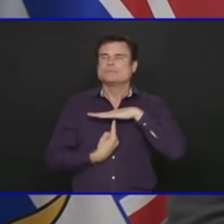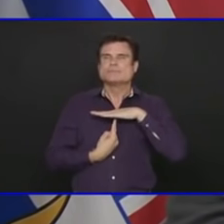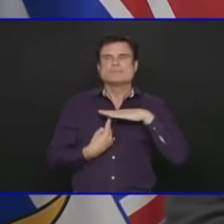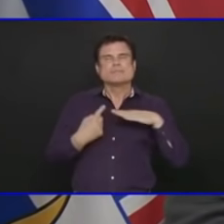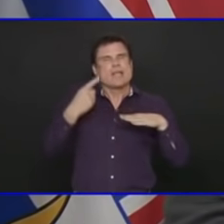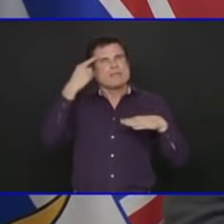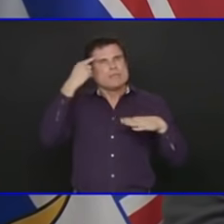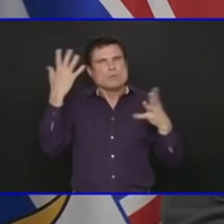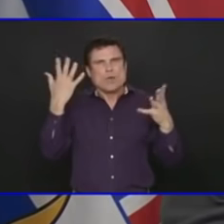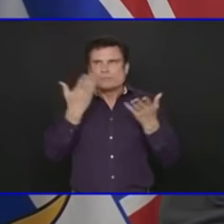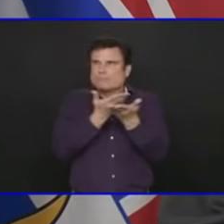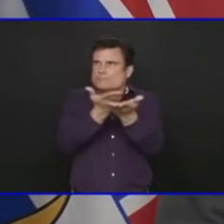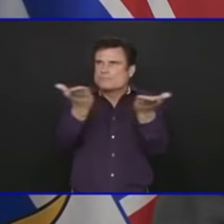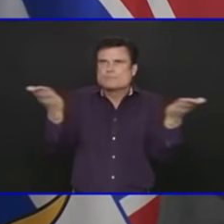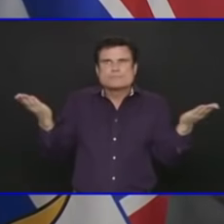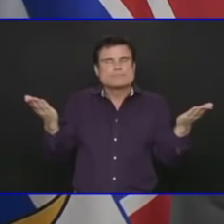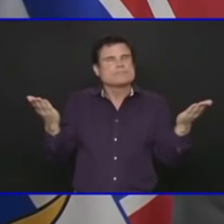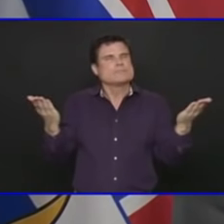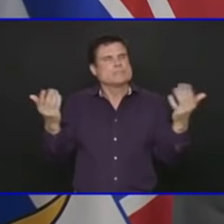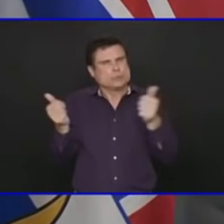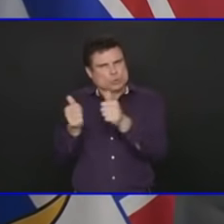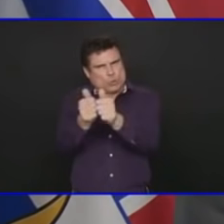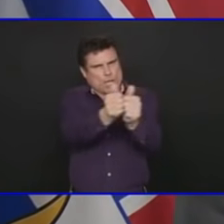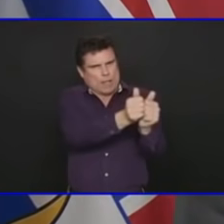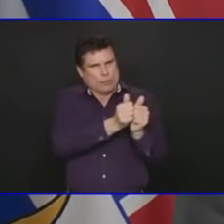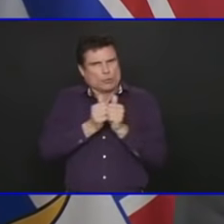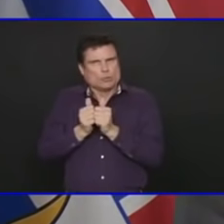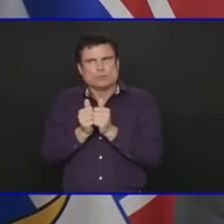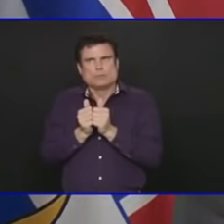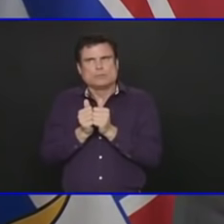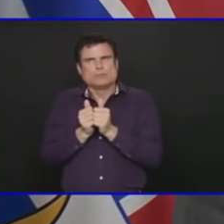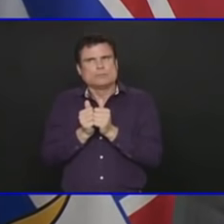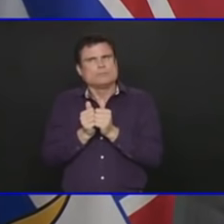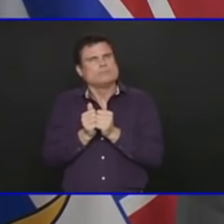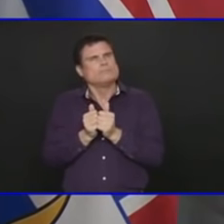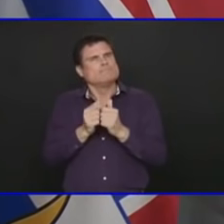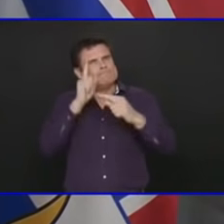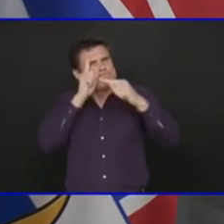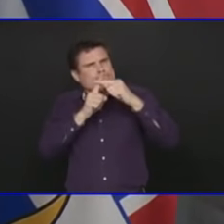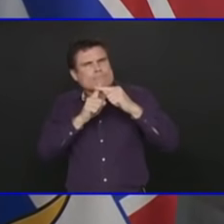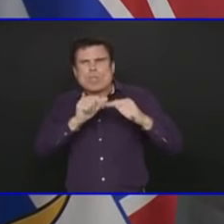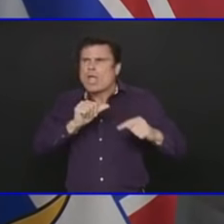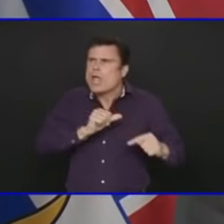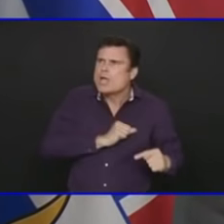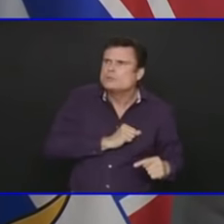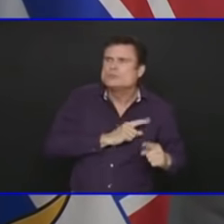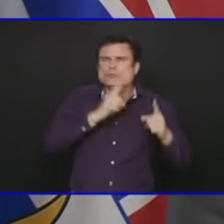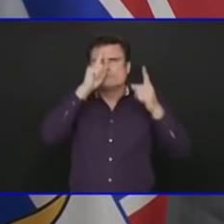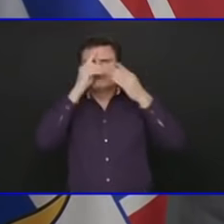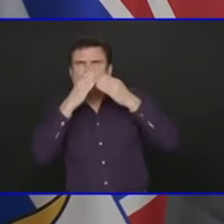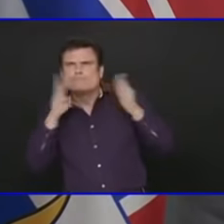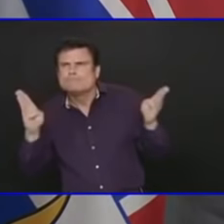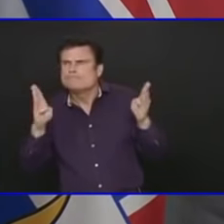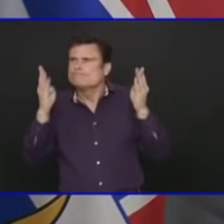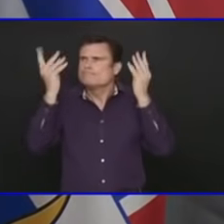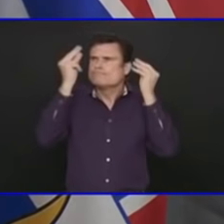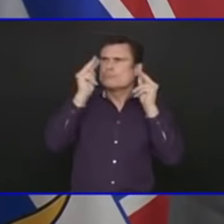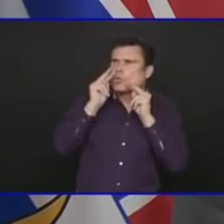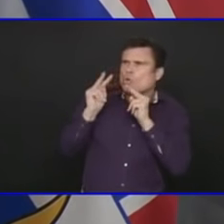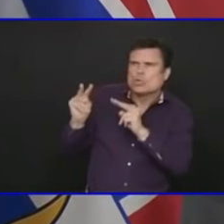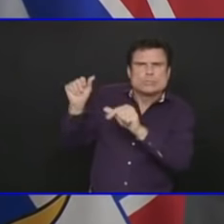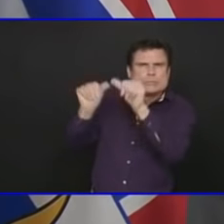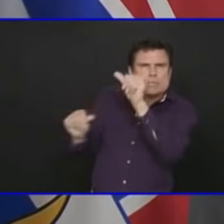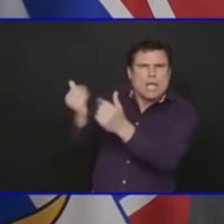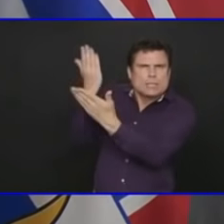guidelines and measures in place. And we must be thoughtful and careful, still basing our decisions on science when we start reopening